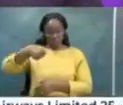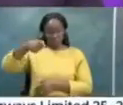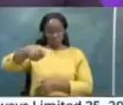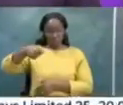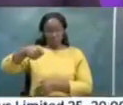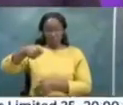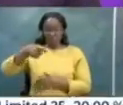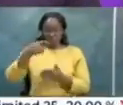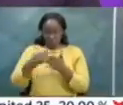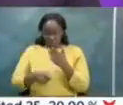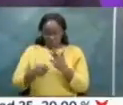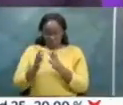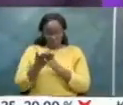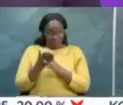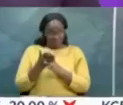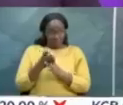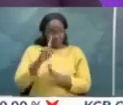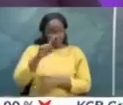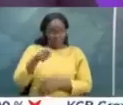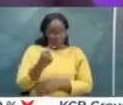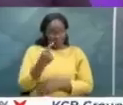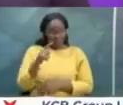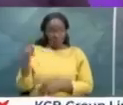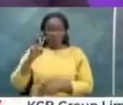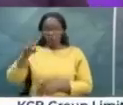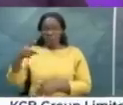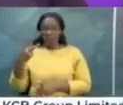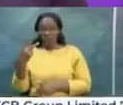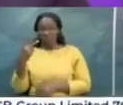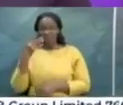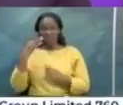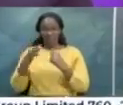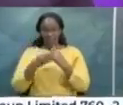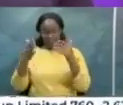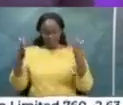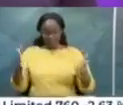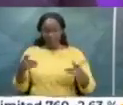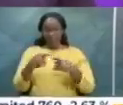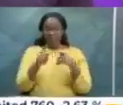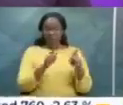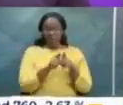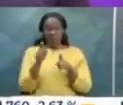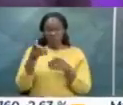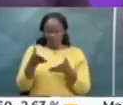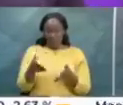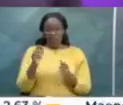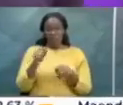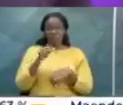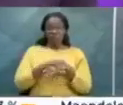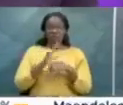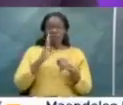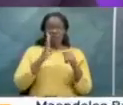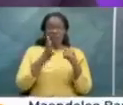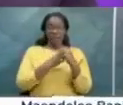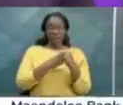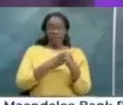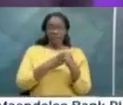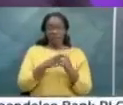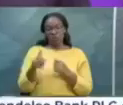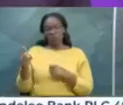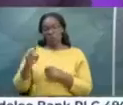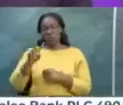the price range is actually between 1,000 to 2,800, but on SOKO you can get it at 900 to